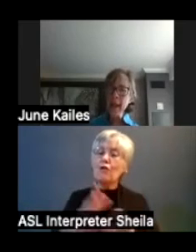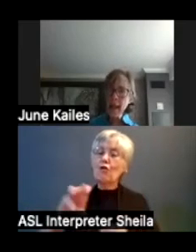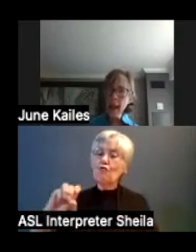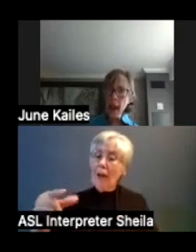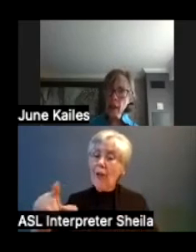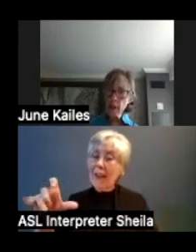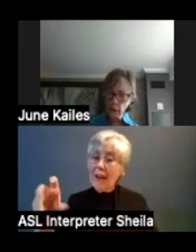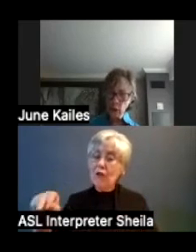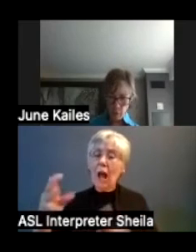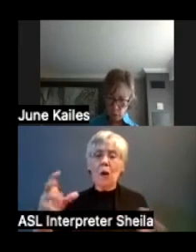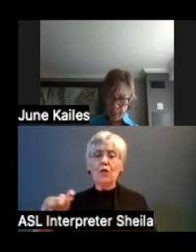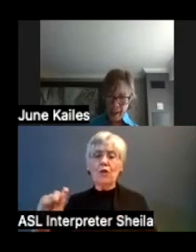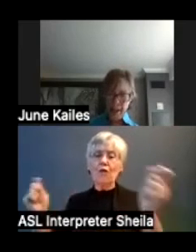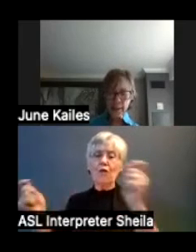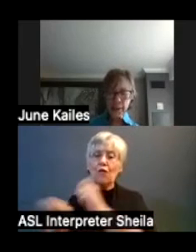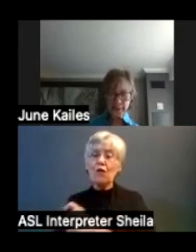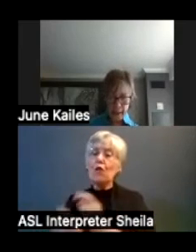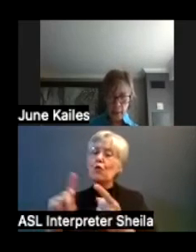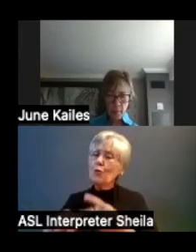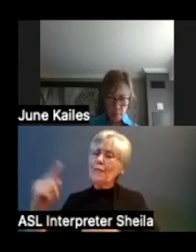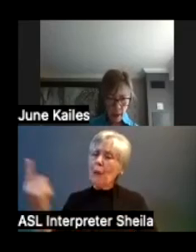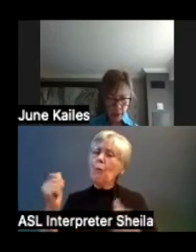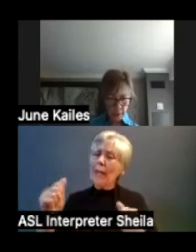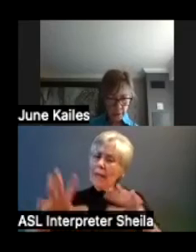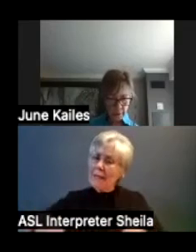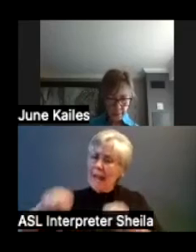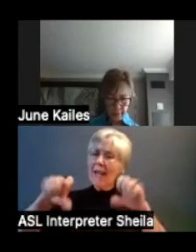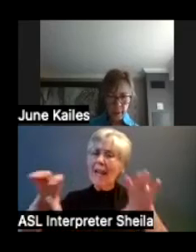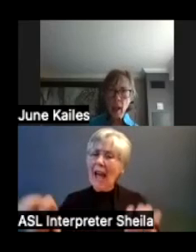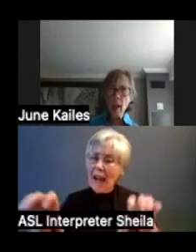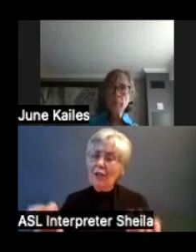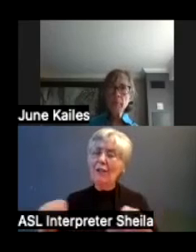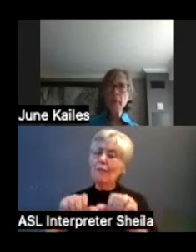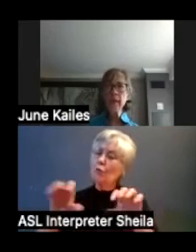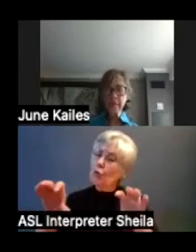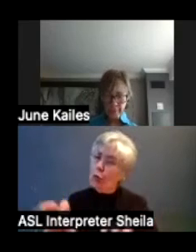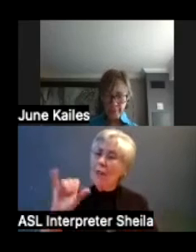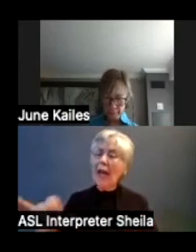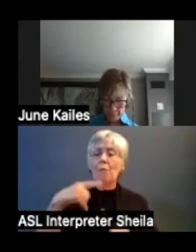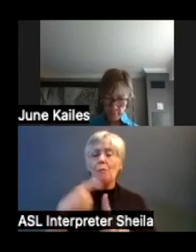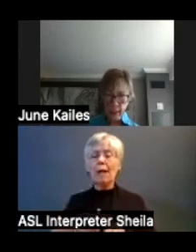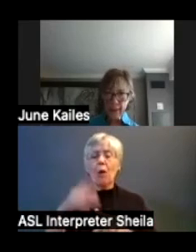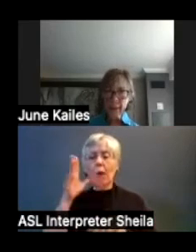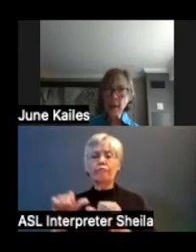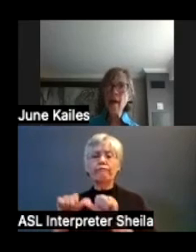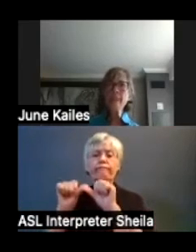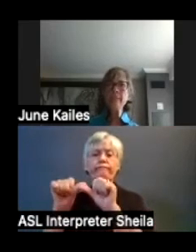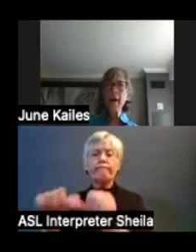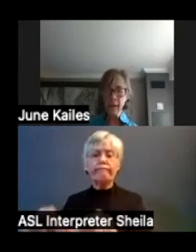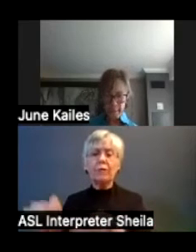really actionable and sustainable practices that prevent civil